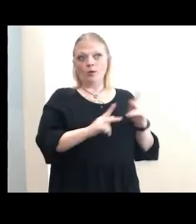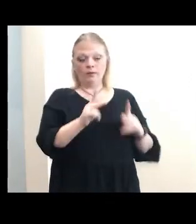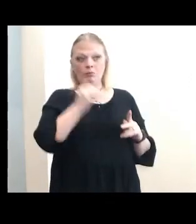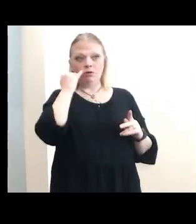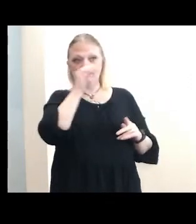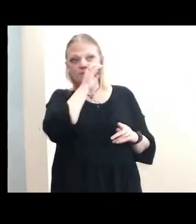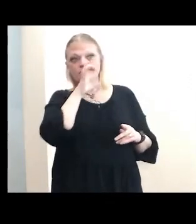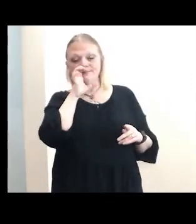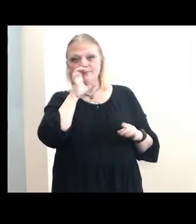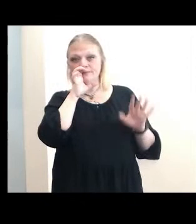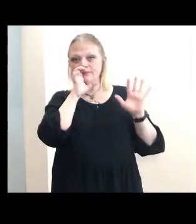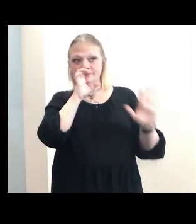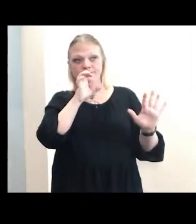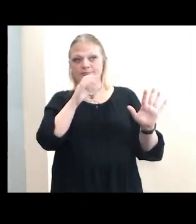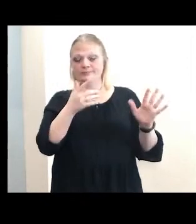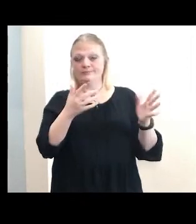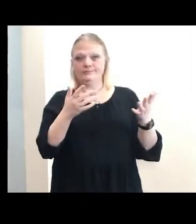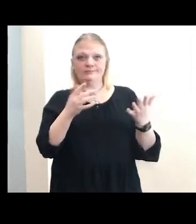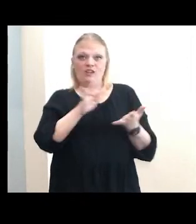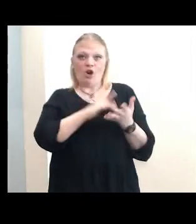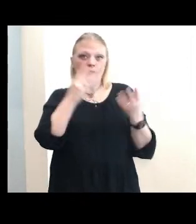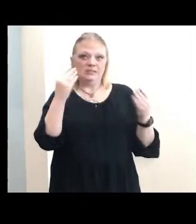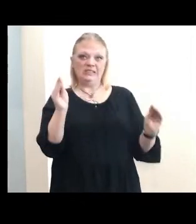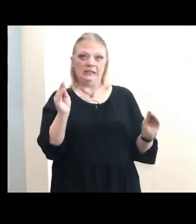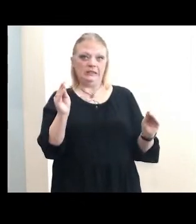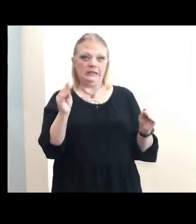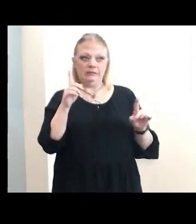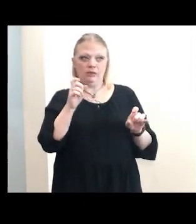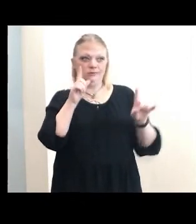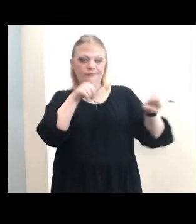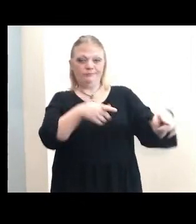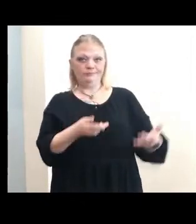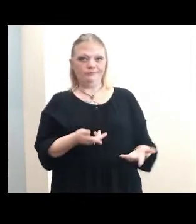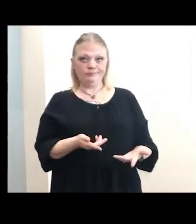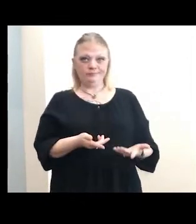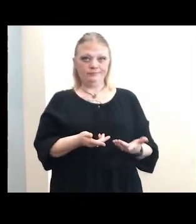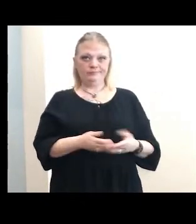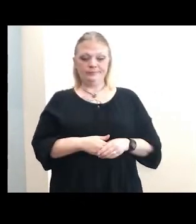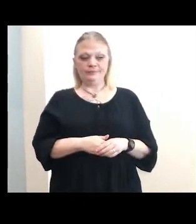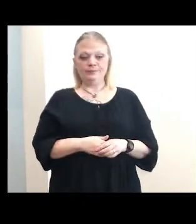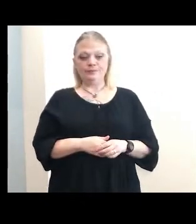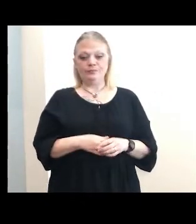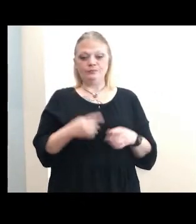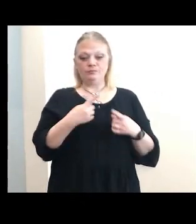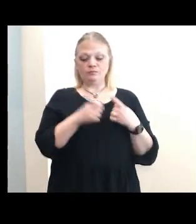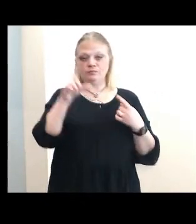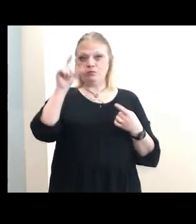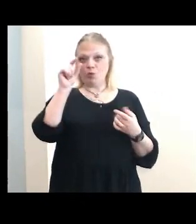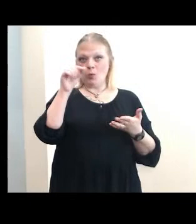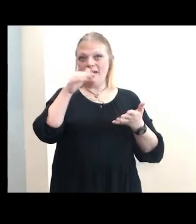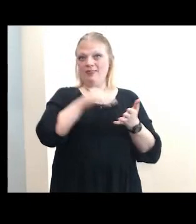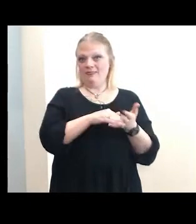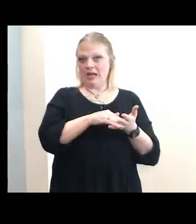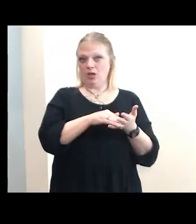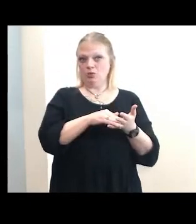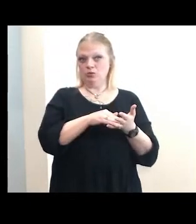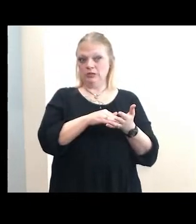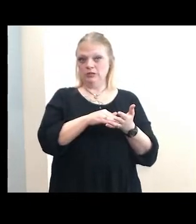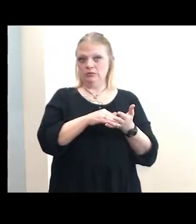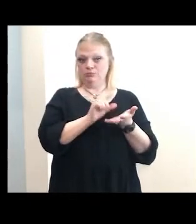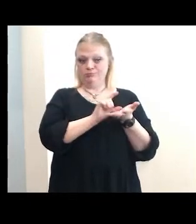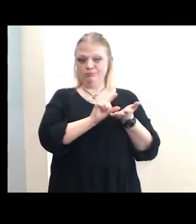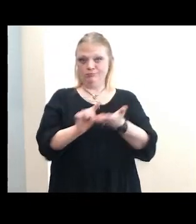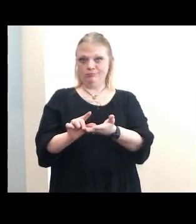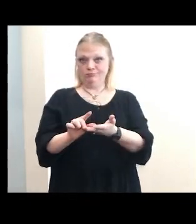seniors, your best bet is getting it through pharmacies. Out of the 20,000 or so doses that are coming to